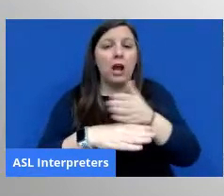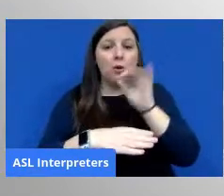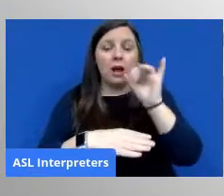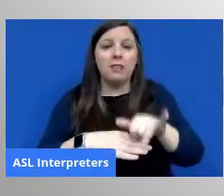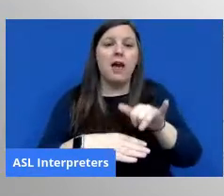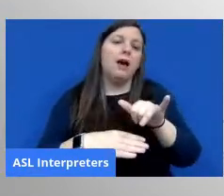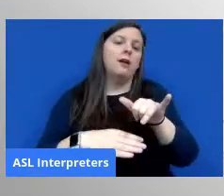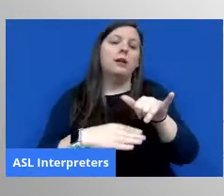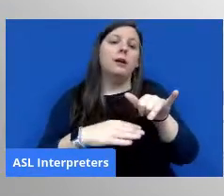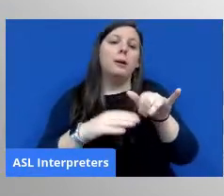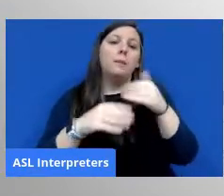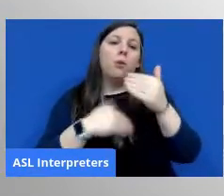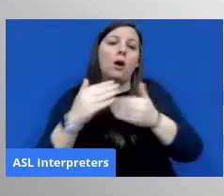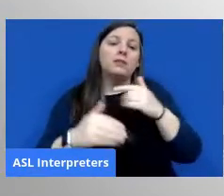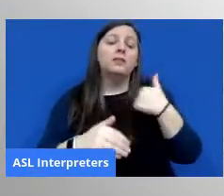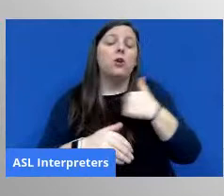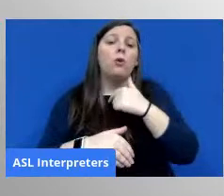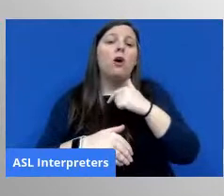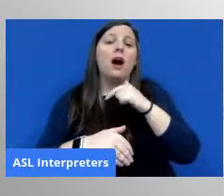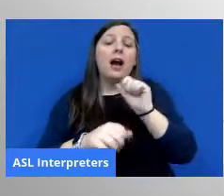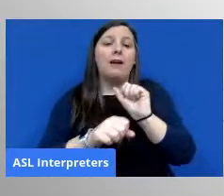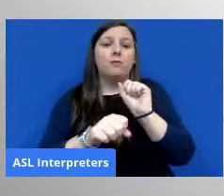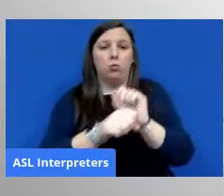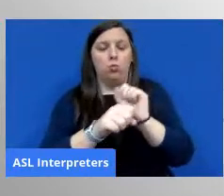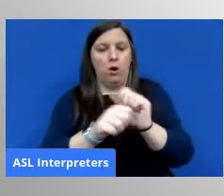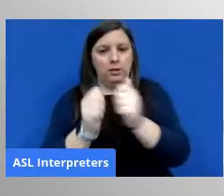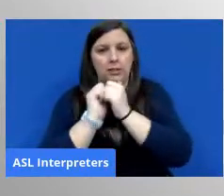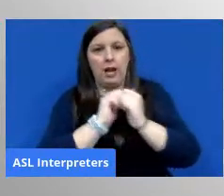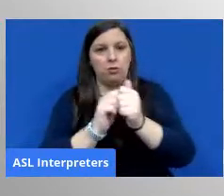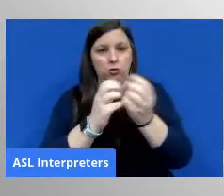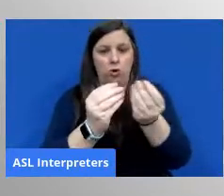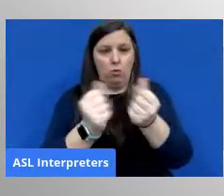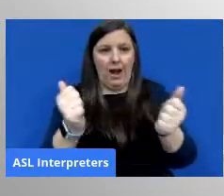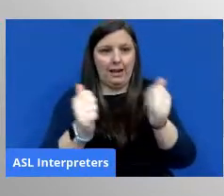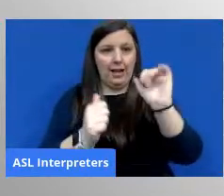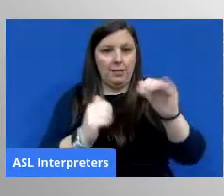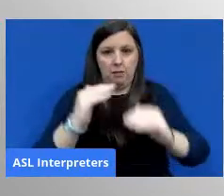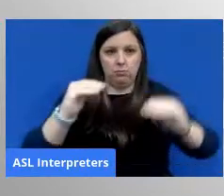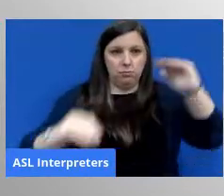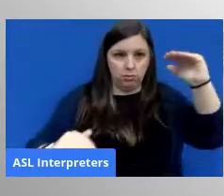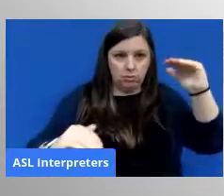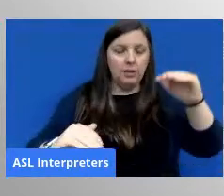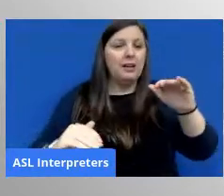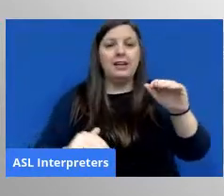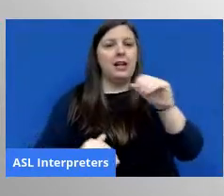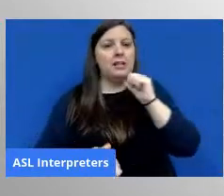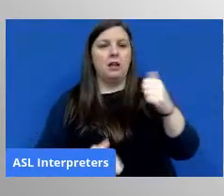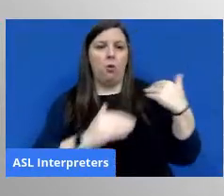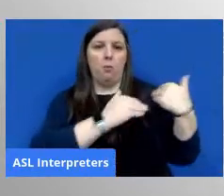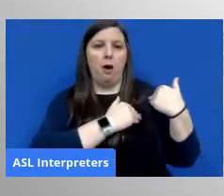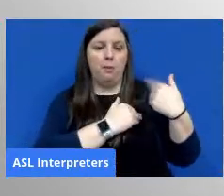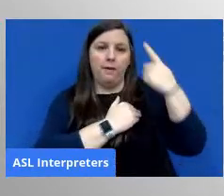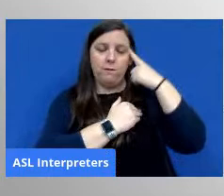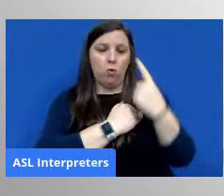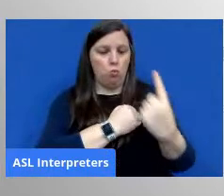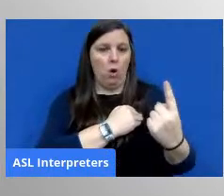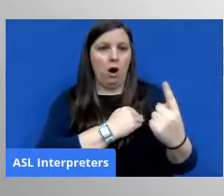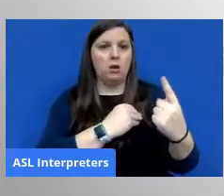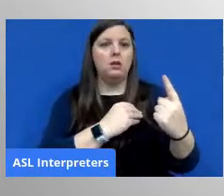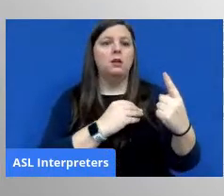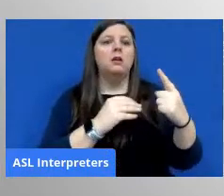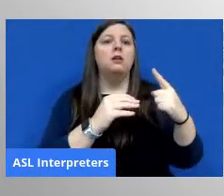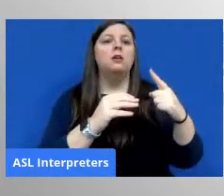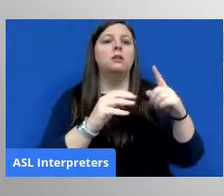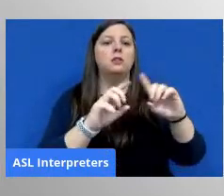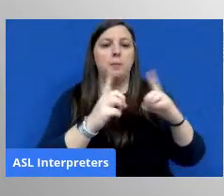eradicate disproportionality, break the pipeline to prison. It's not just resting in one department. And so that's why my Department of Student